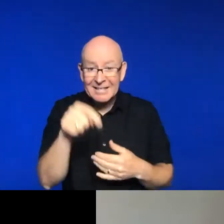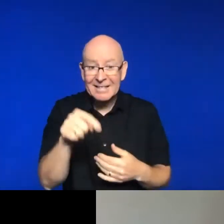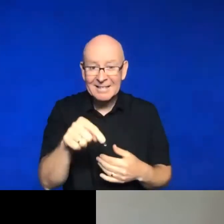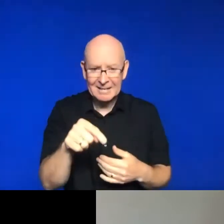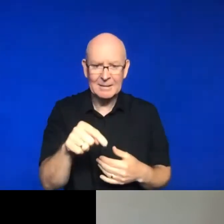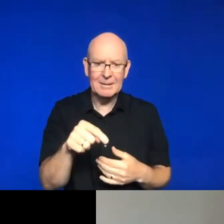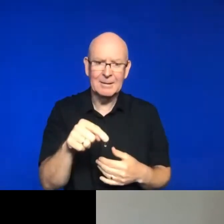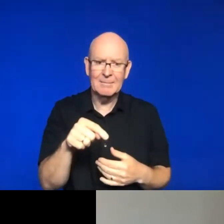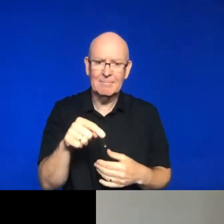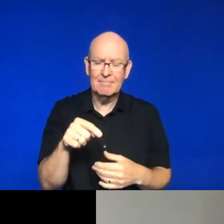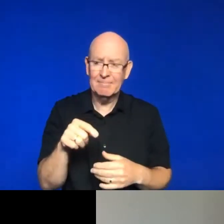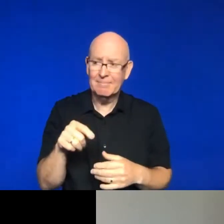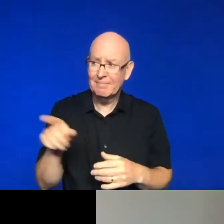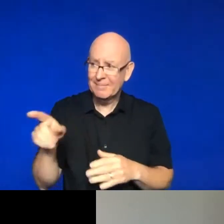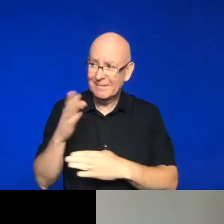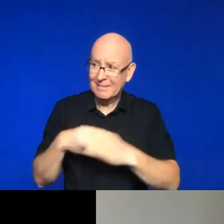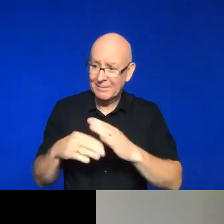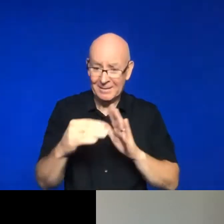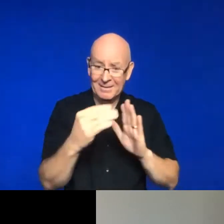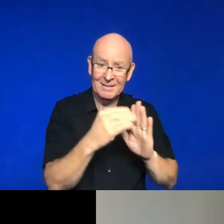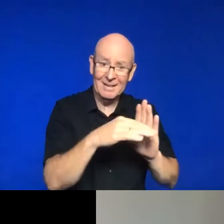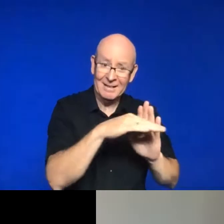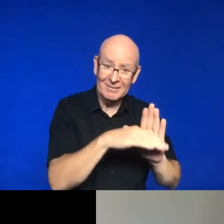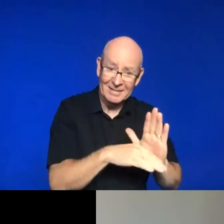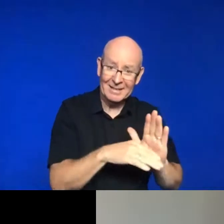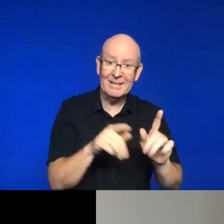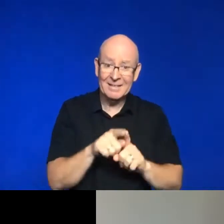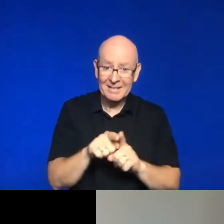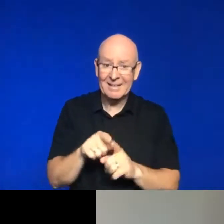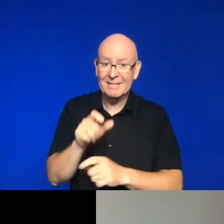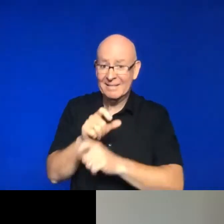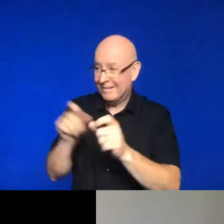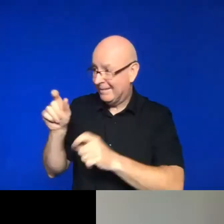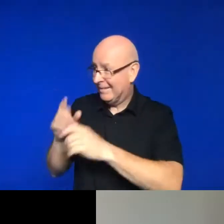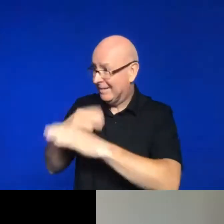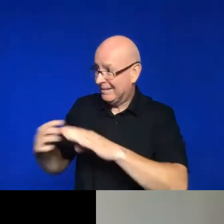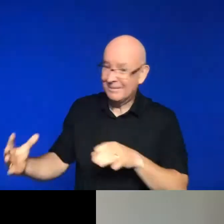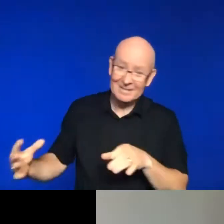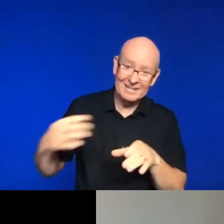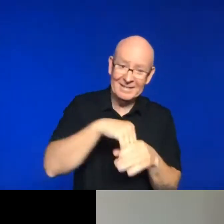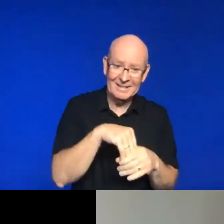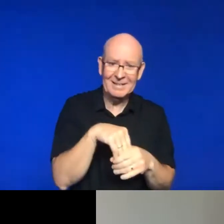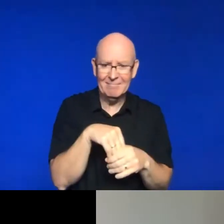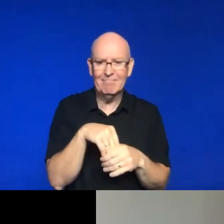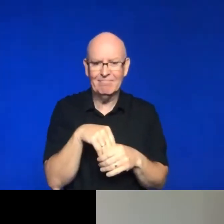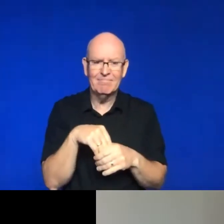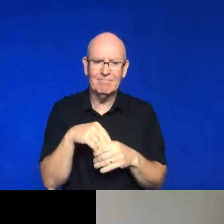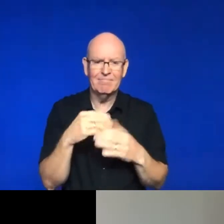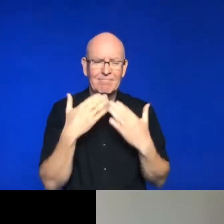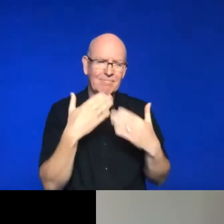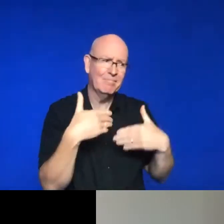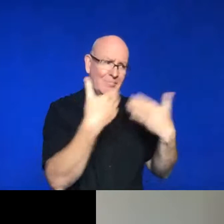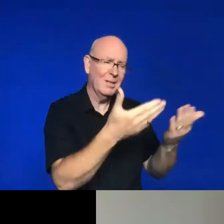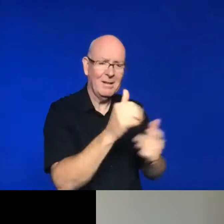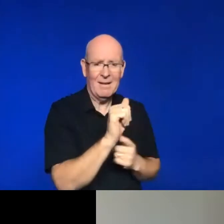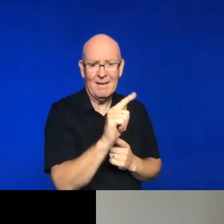you. Back to you, Alexandra. Thank you, Alarcos, for your presentation. And it